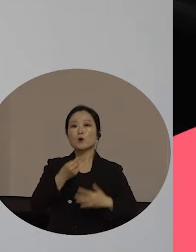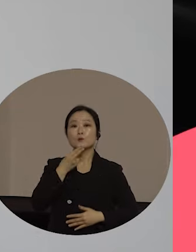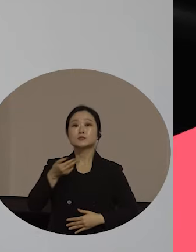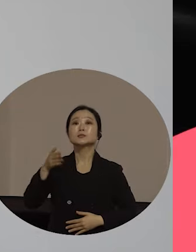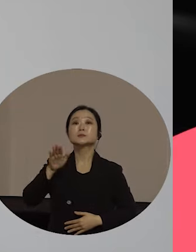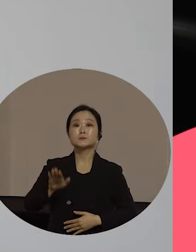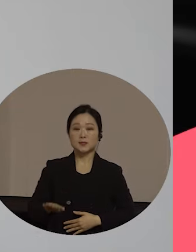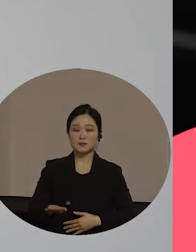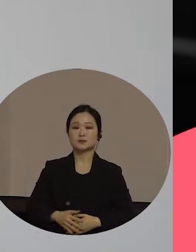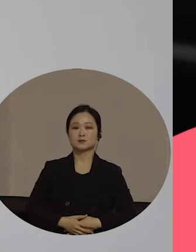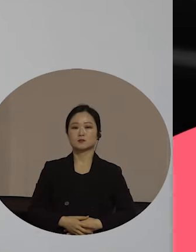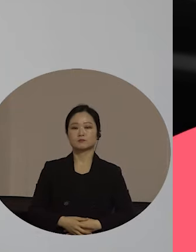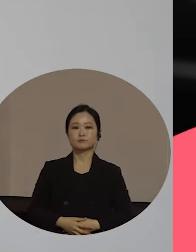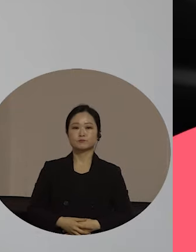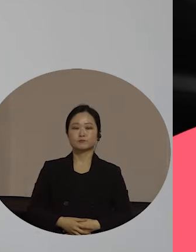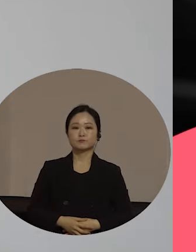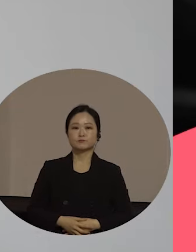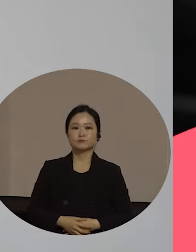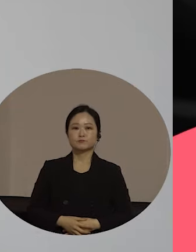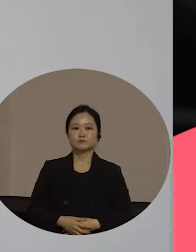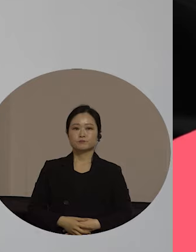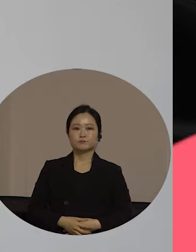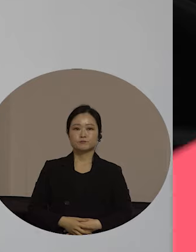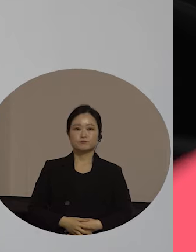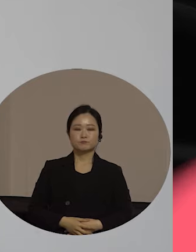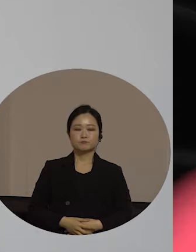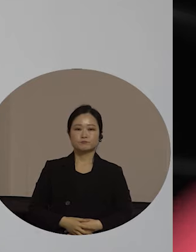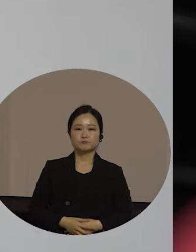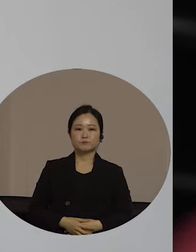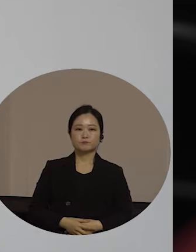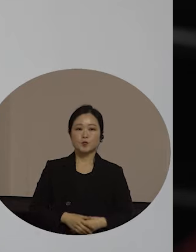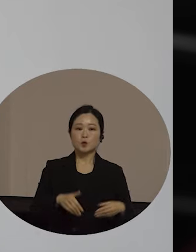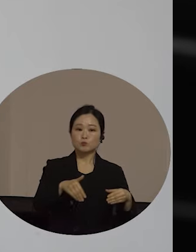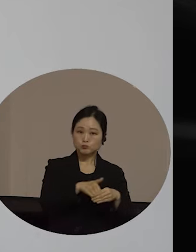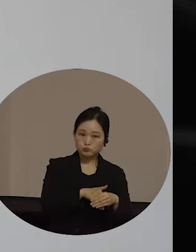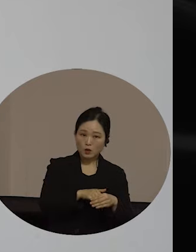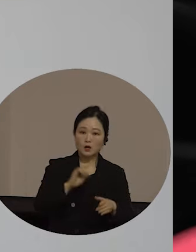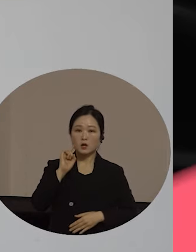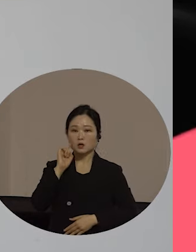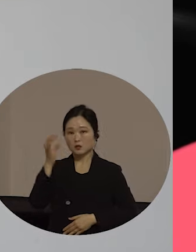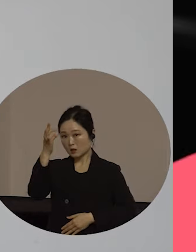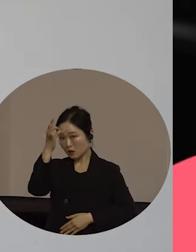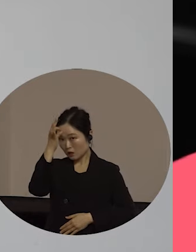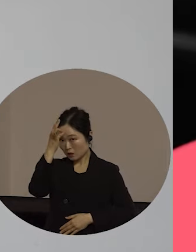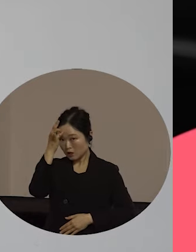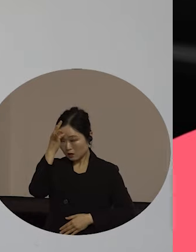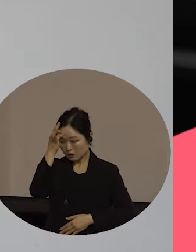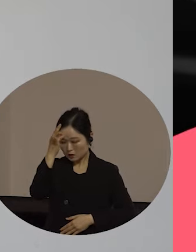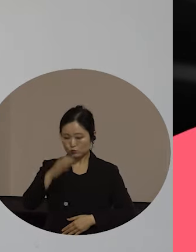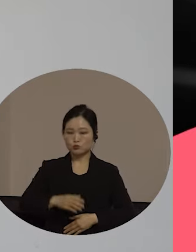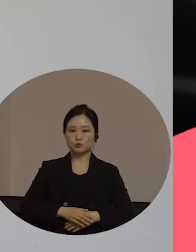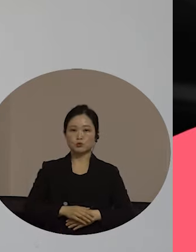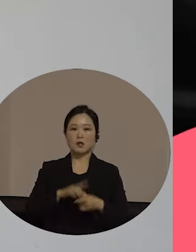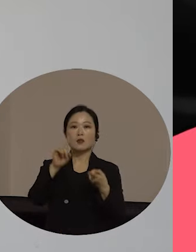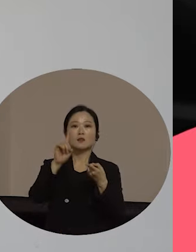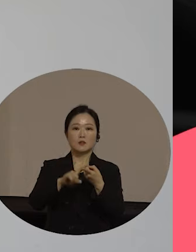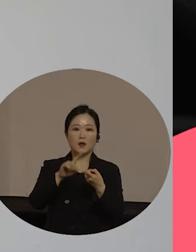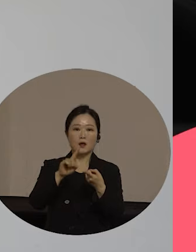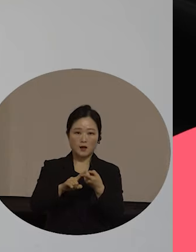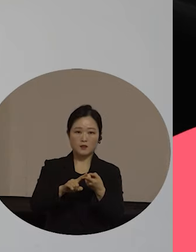humanities, and museum and library services, which was issued in September of 2022. This